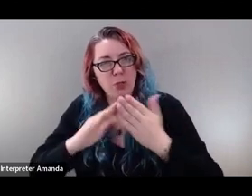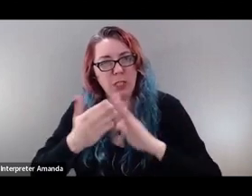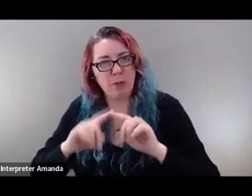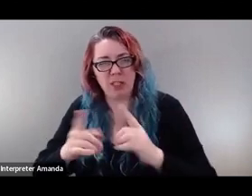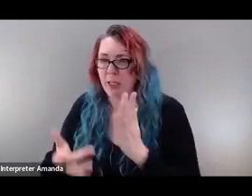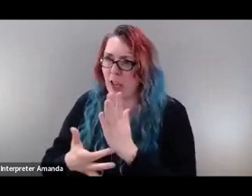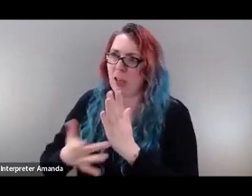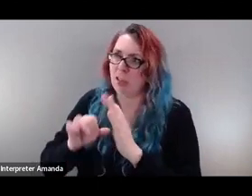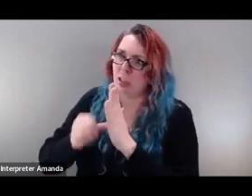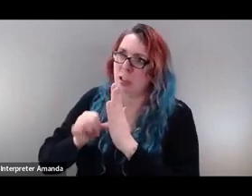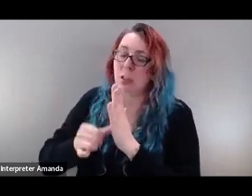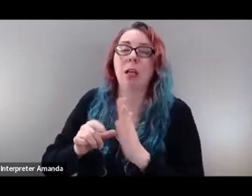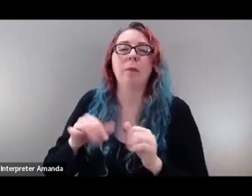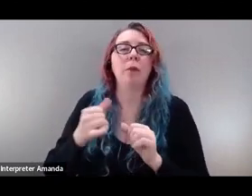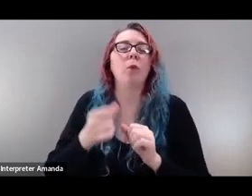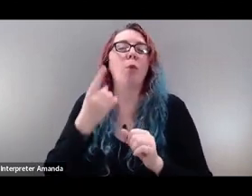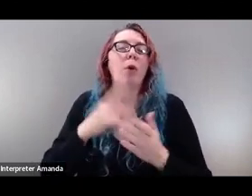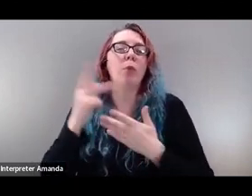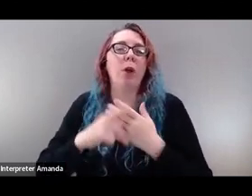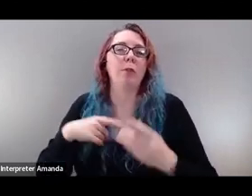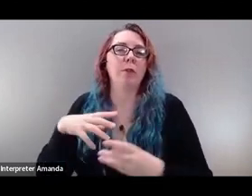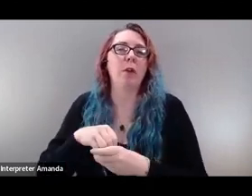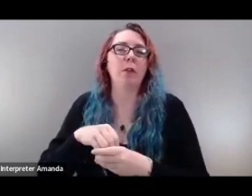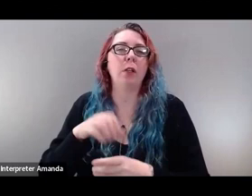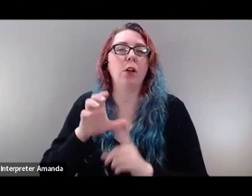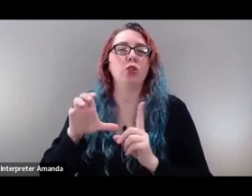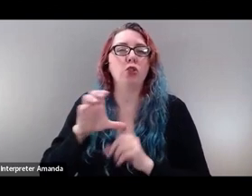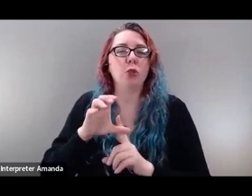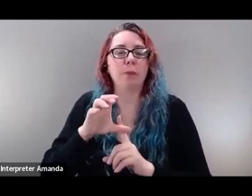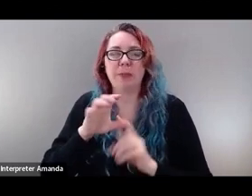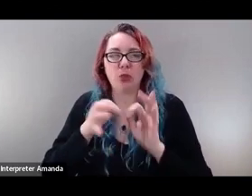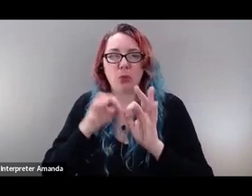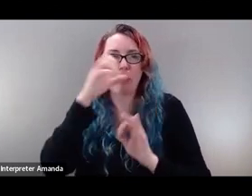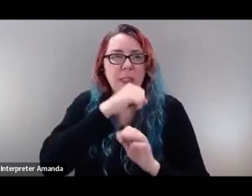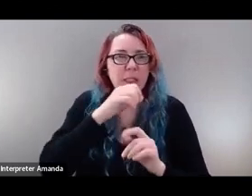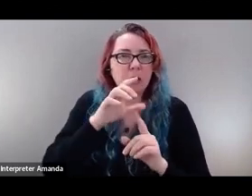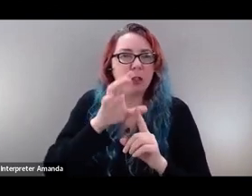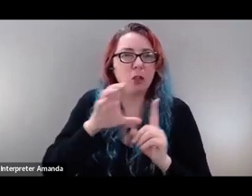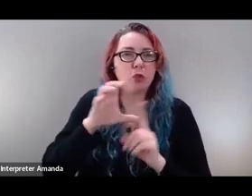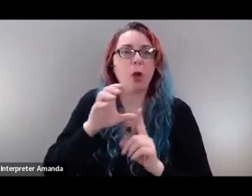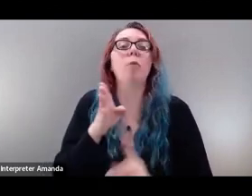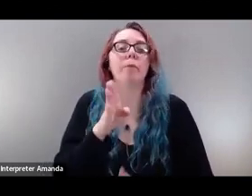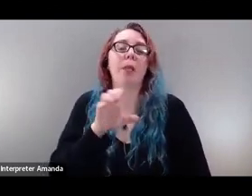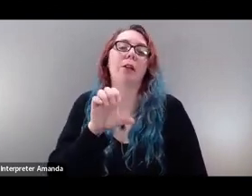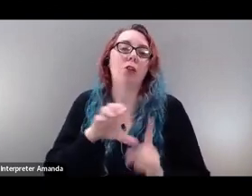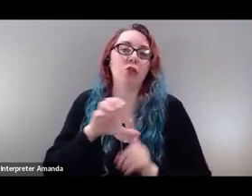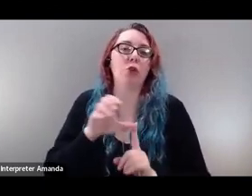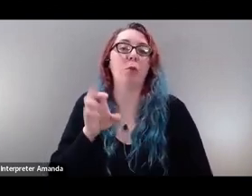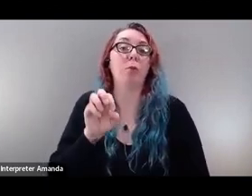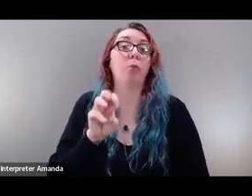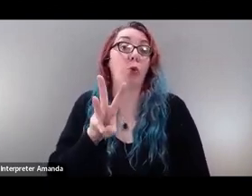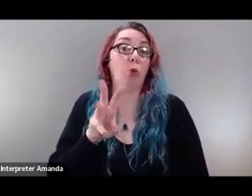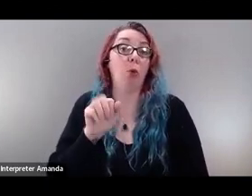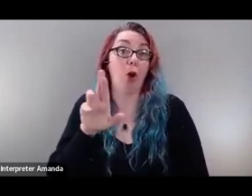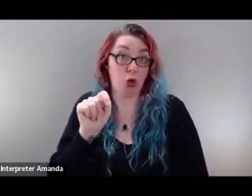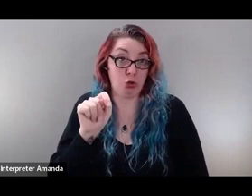was culturebrew.art, which is a digital platform for BIPOC artists. It's a national platform. And actually my co-director for the